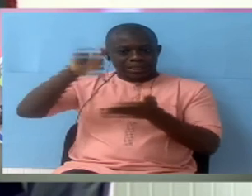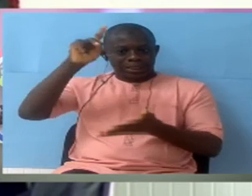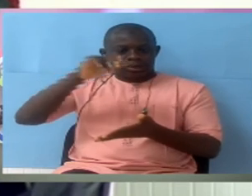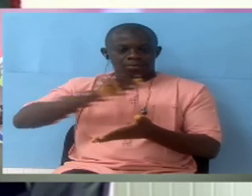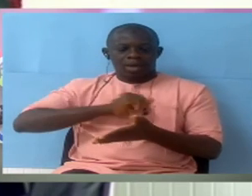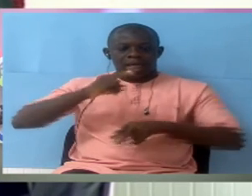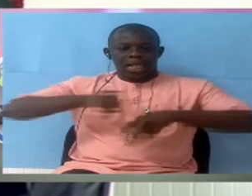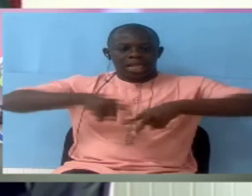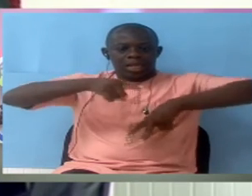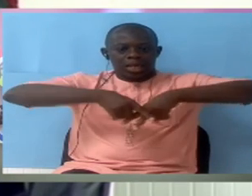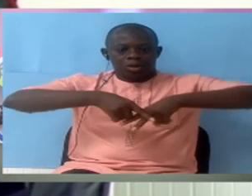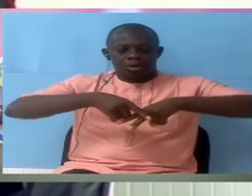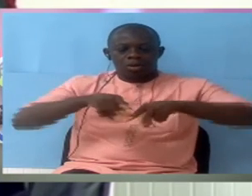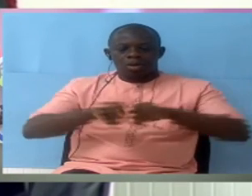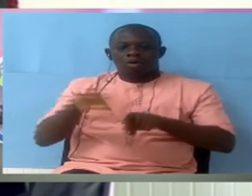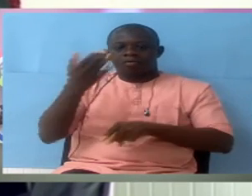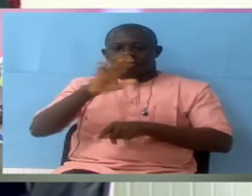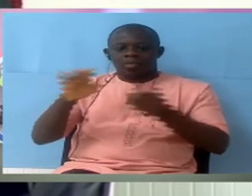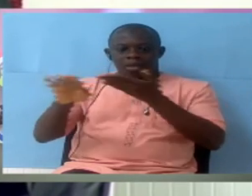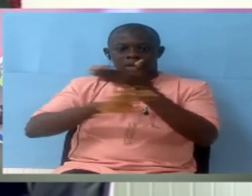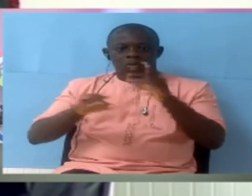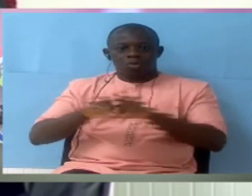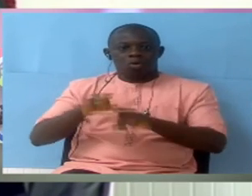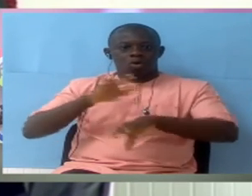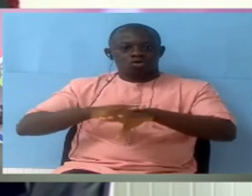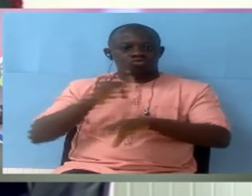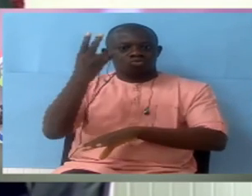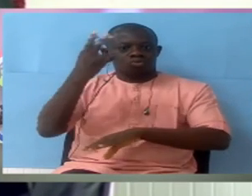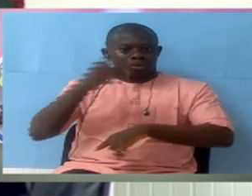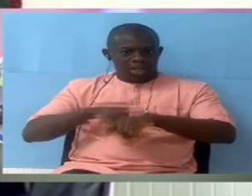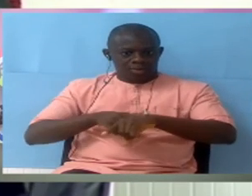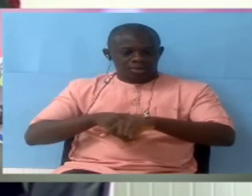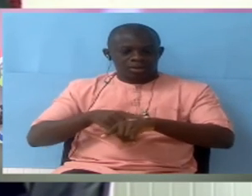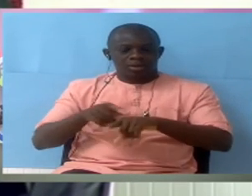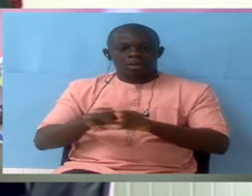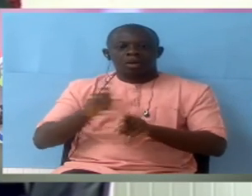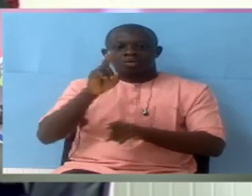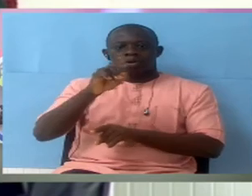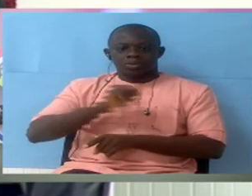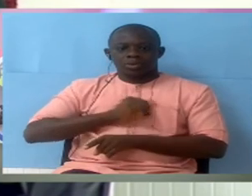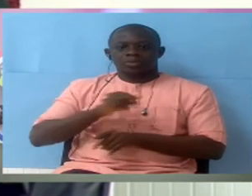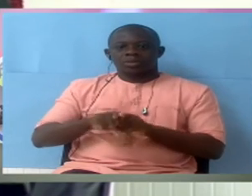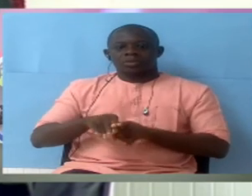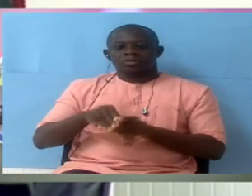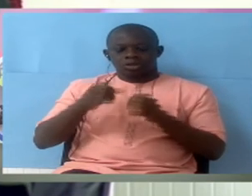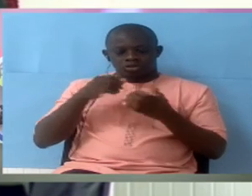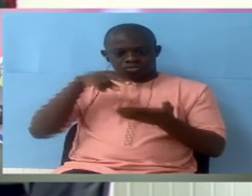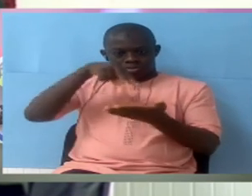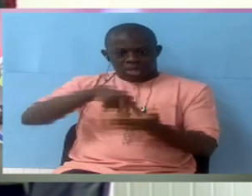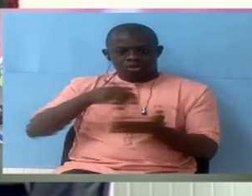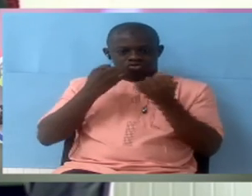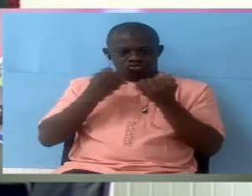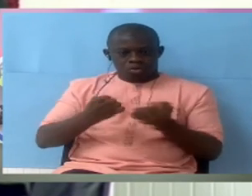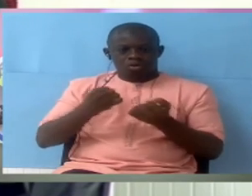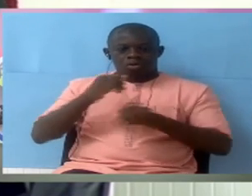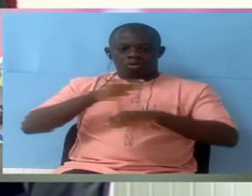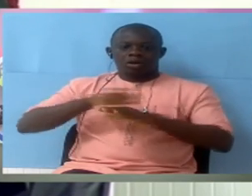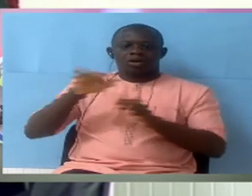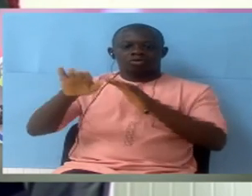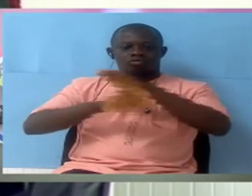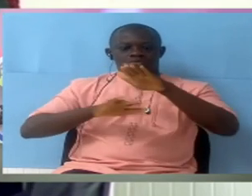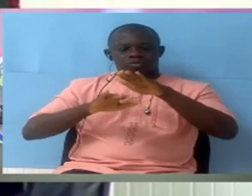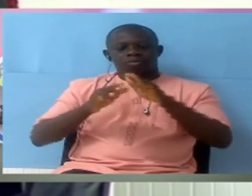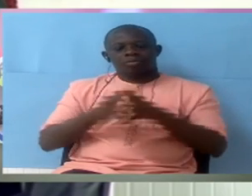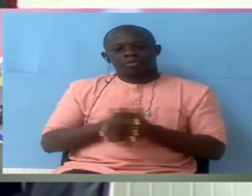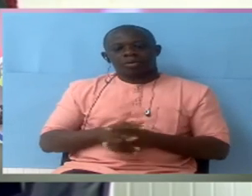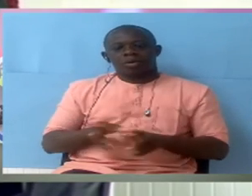suma tankay ci suuf. On two occasions. Ñaari yoon. But I was still firm on the ground. Way ba légui ma ngi taxaw deugër ci kaw